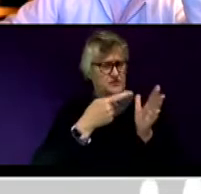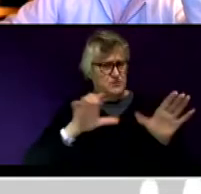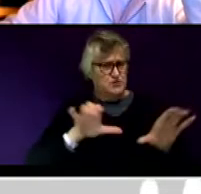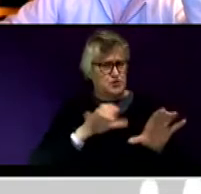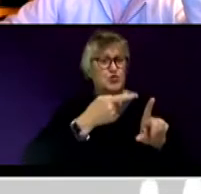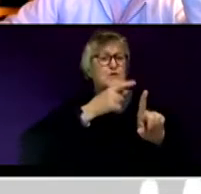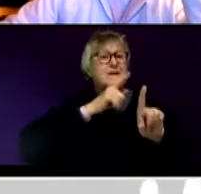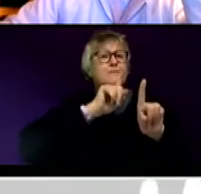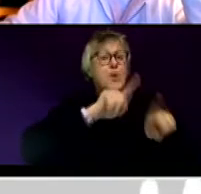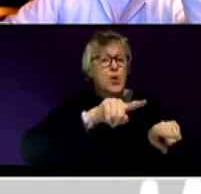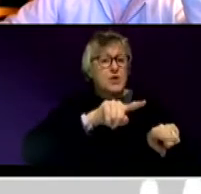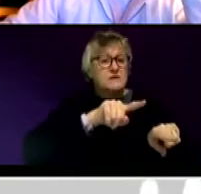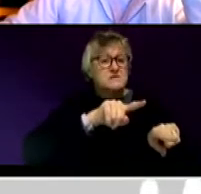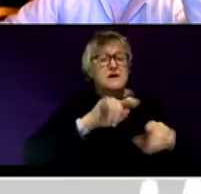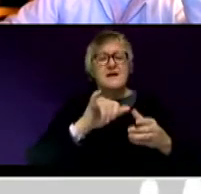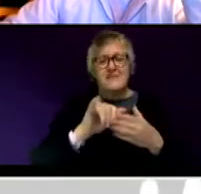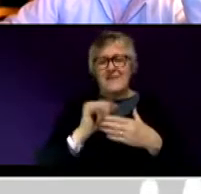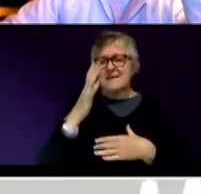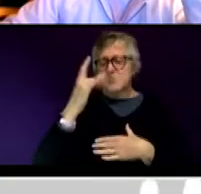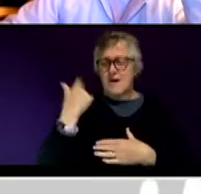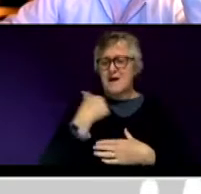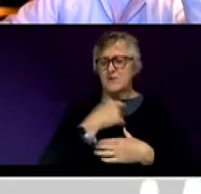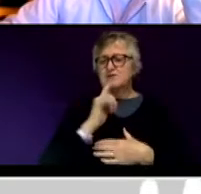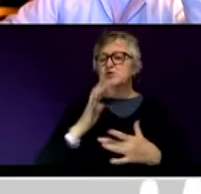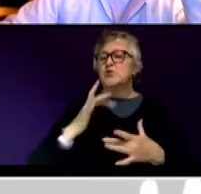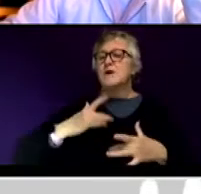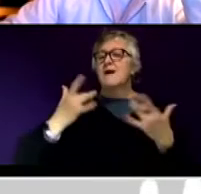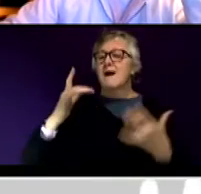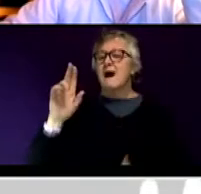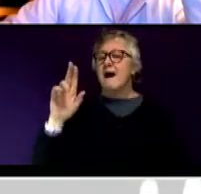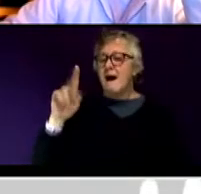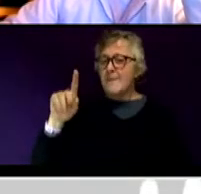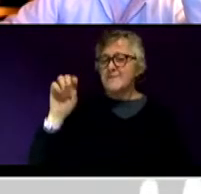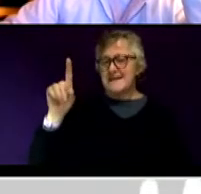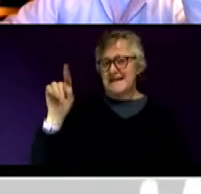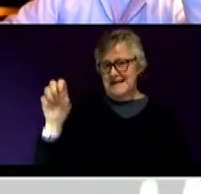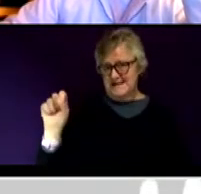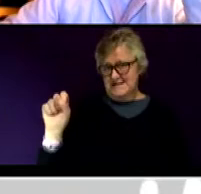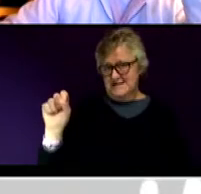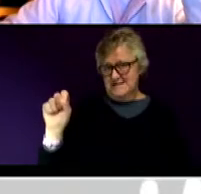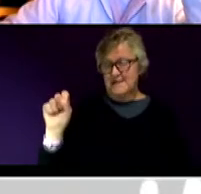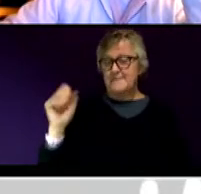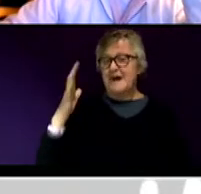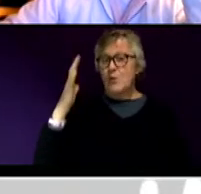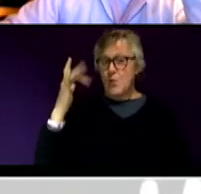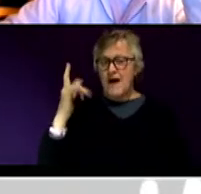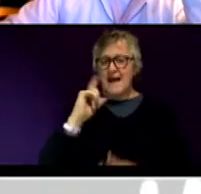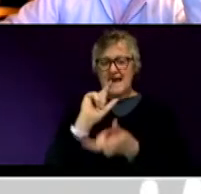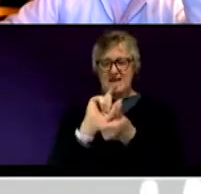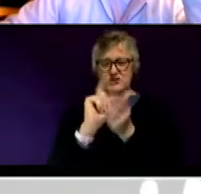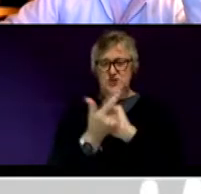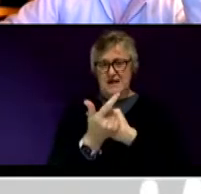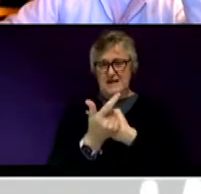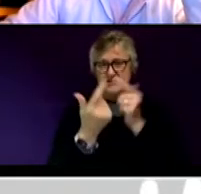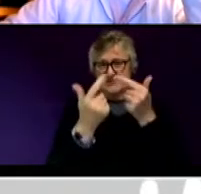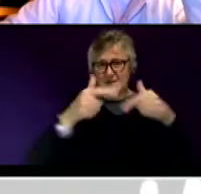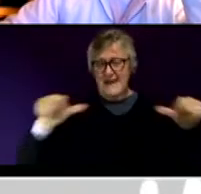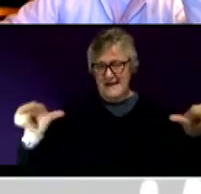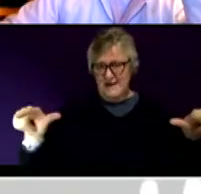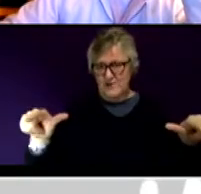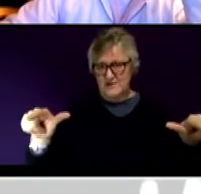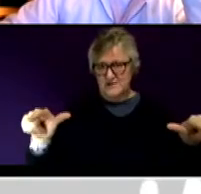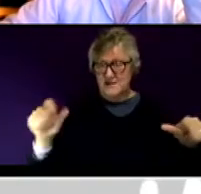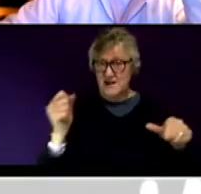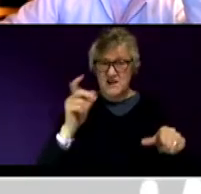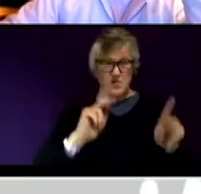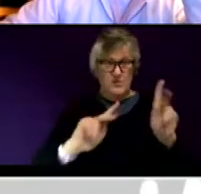Okay, that's why I changed the language from reports to updates, so folks didn't feel like they were under a gun to